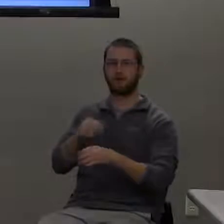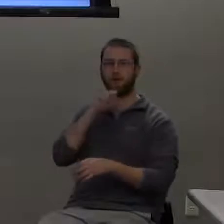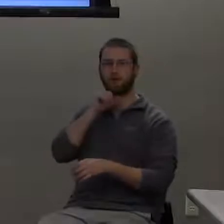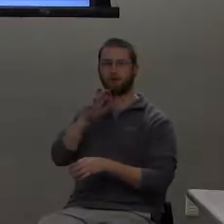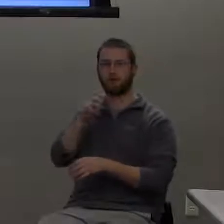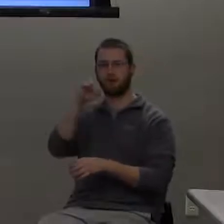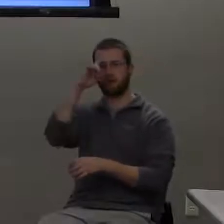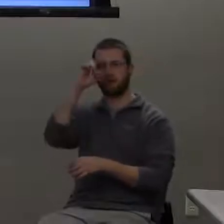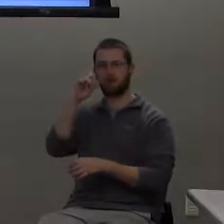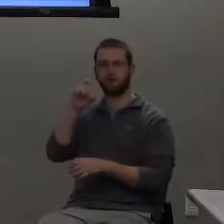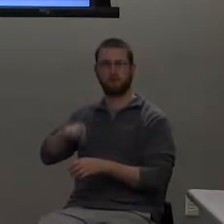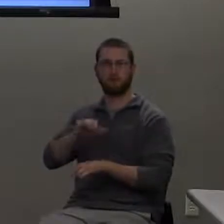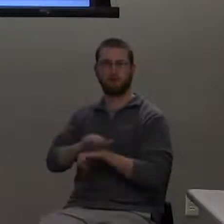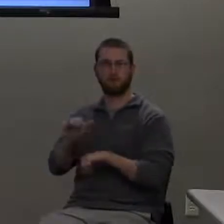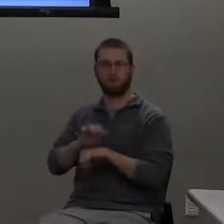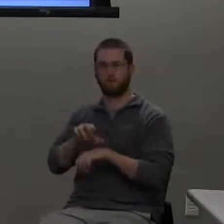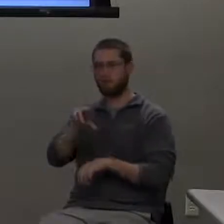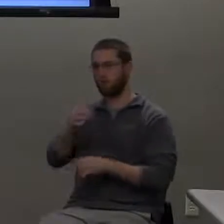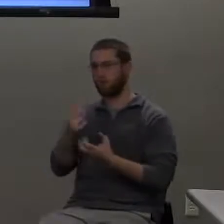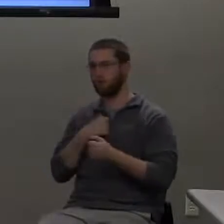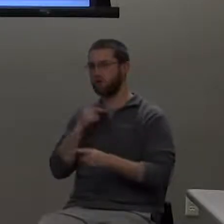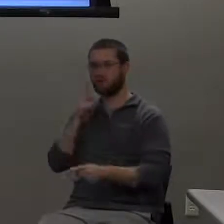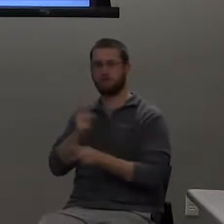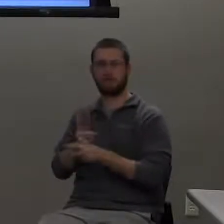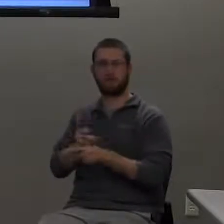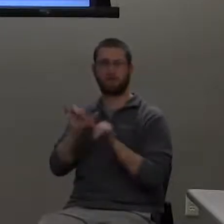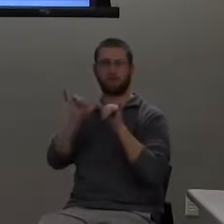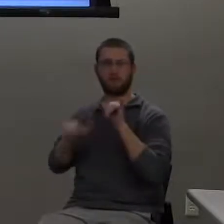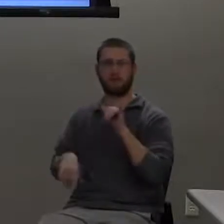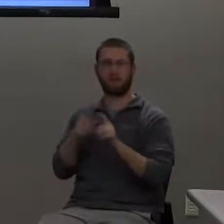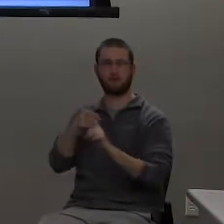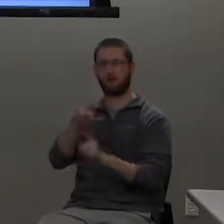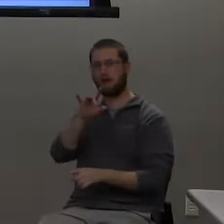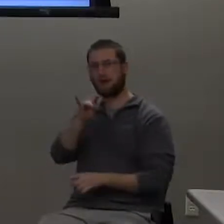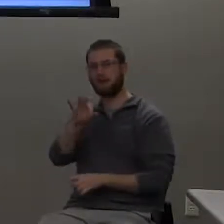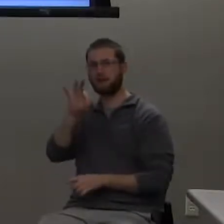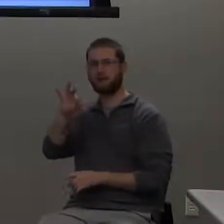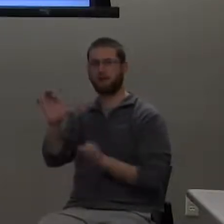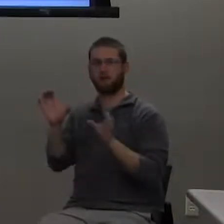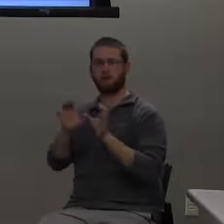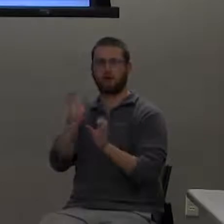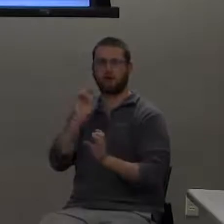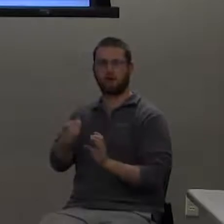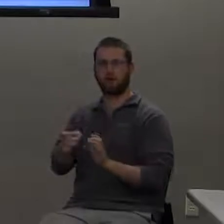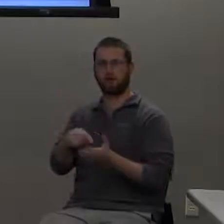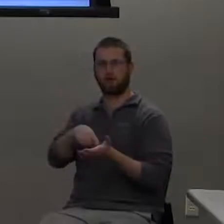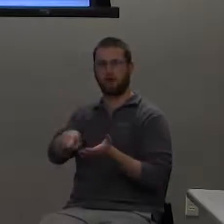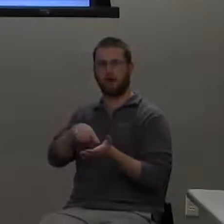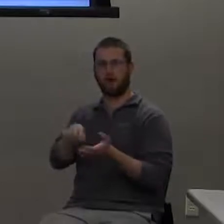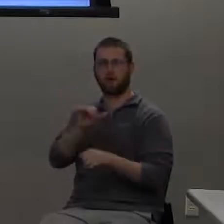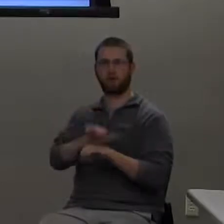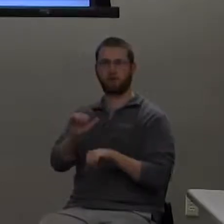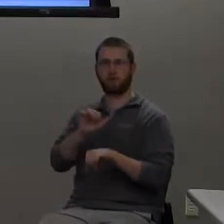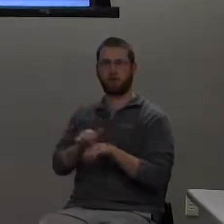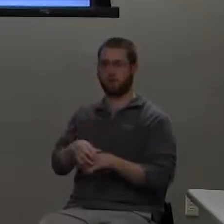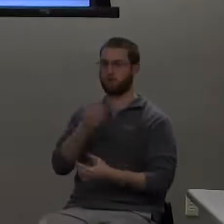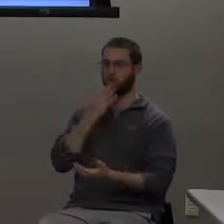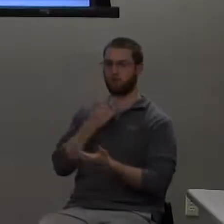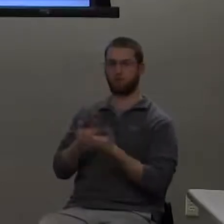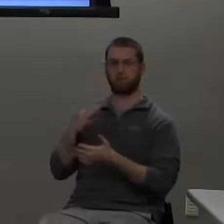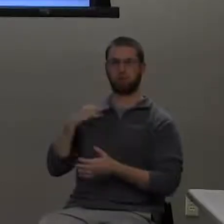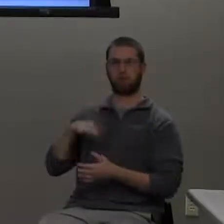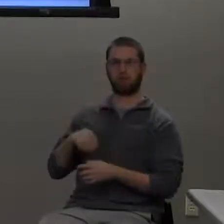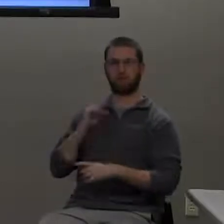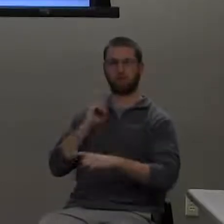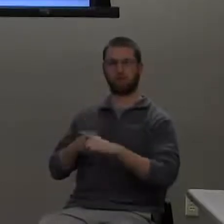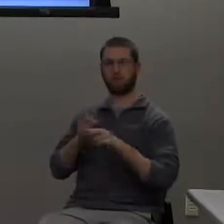job. Is saying, we want you to stay until 18 or 19 because you can get certified and there's jobs that pay X amount of dollars with benefits